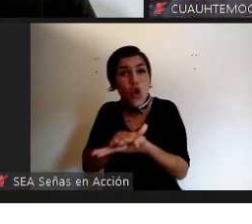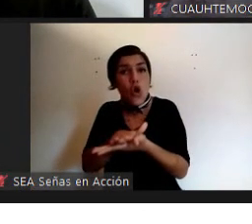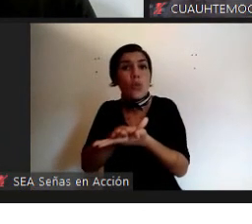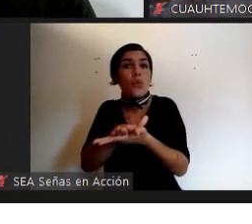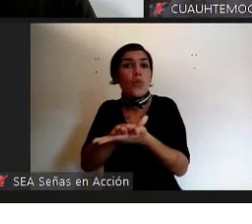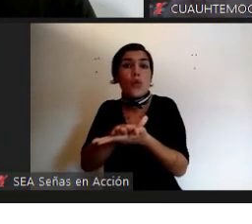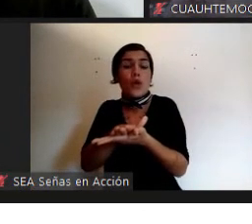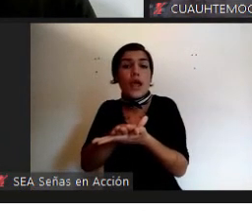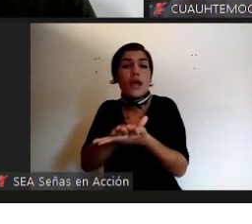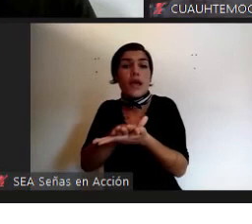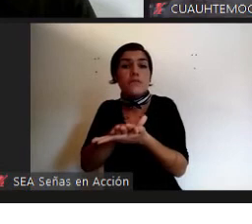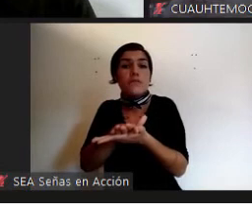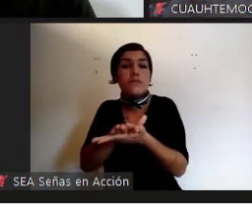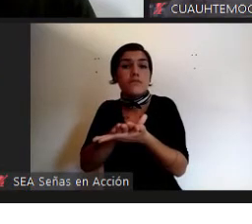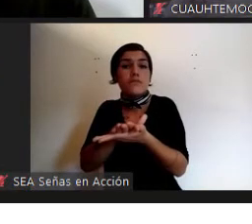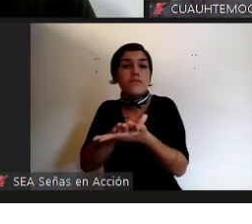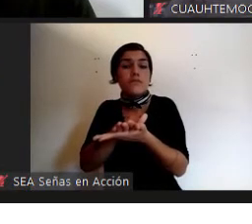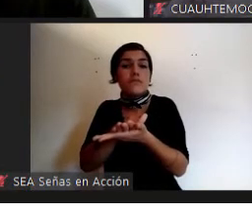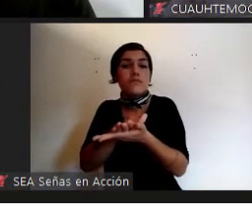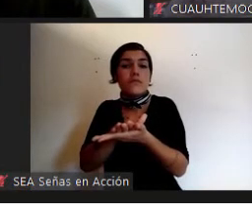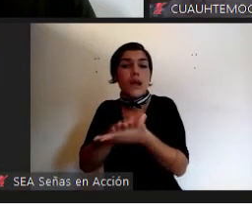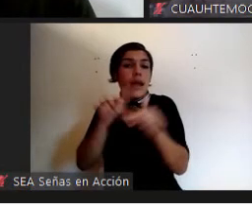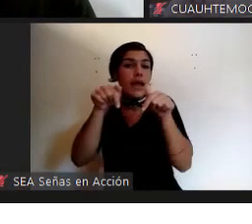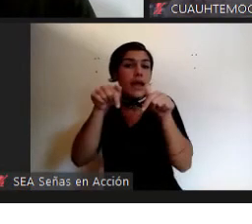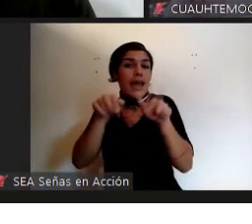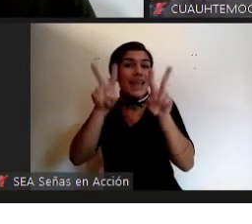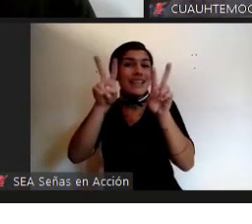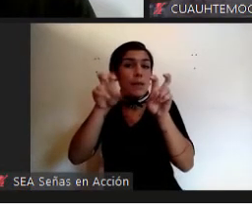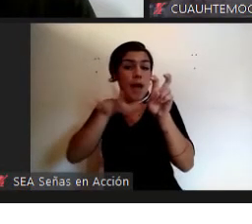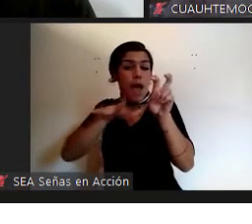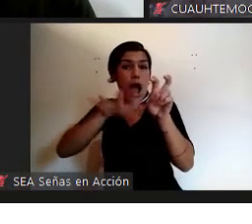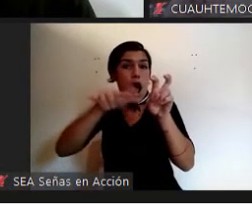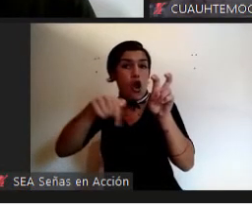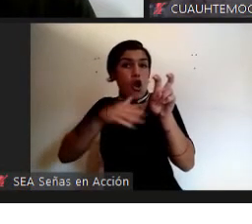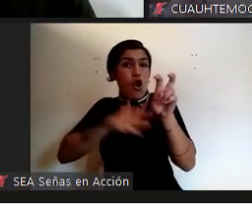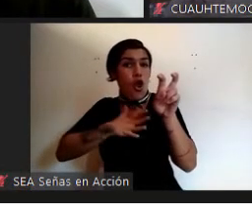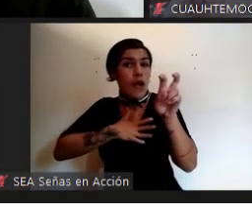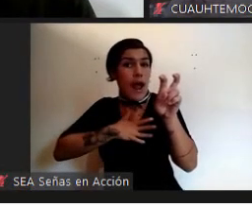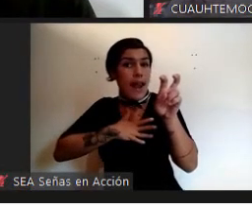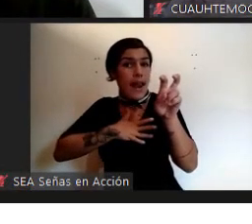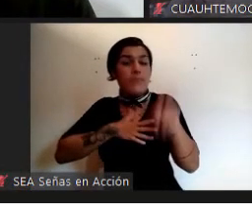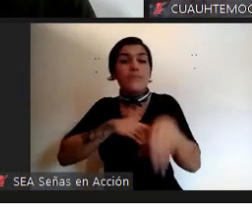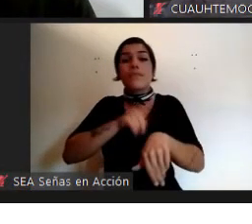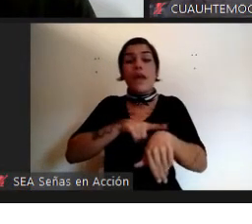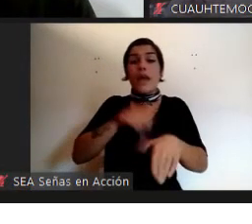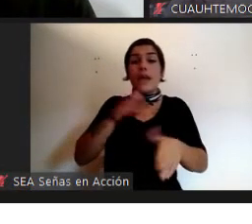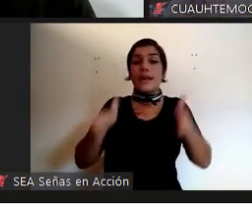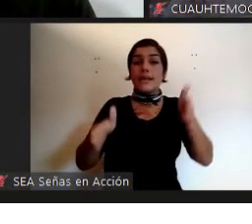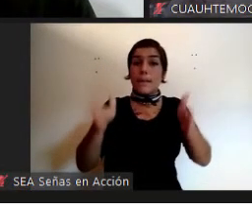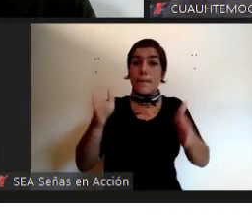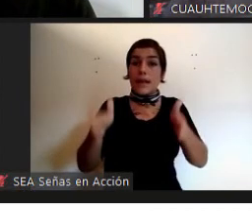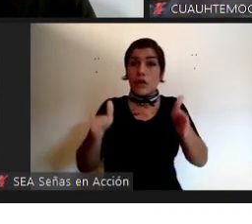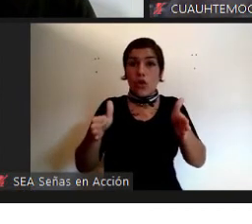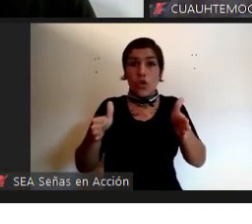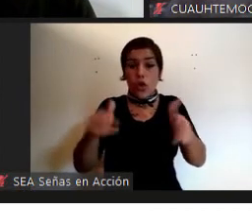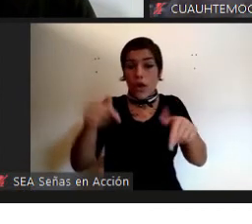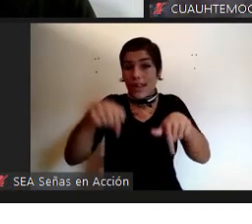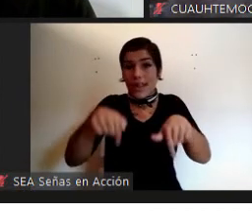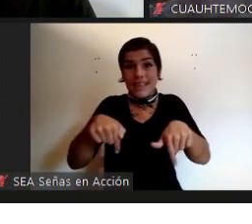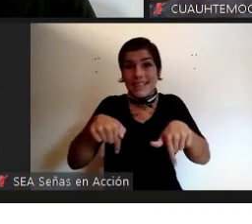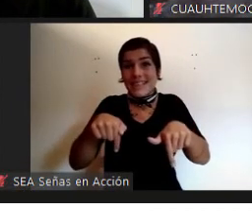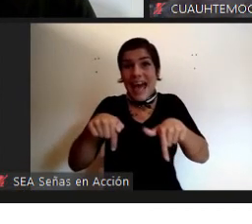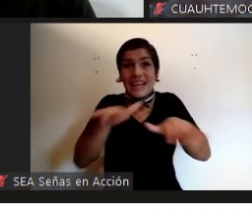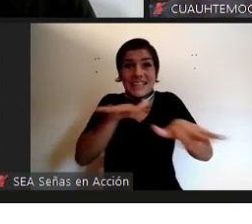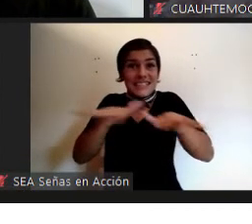a more direct look on what's local. The period that has been